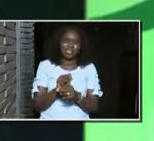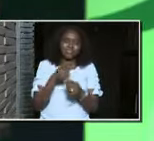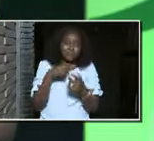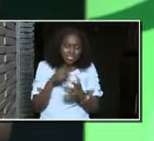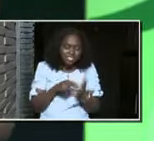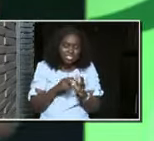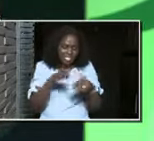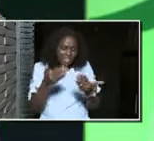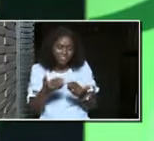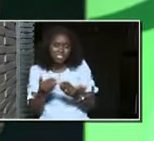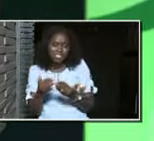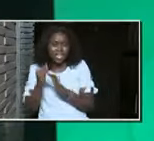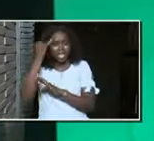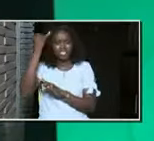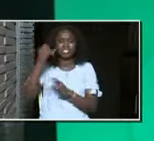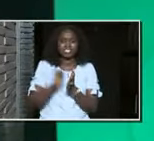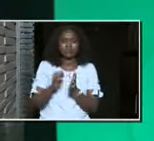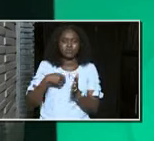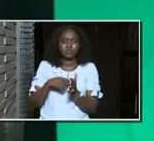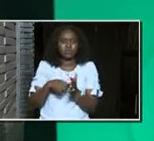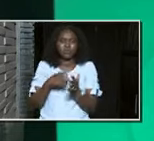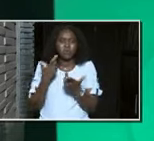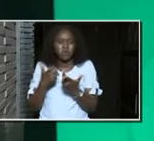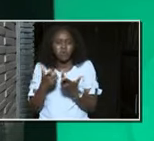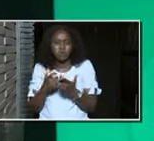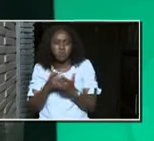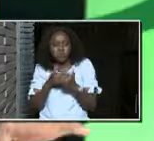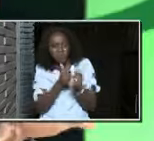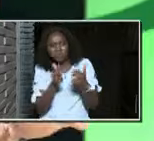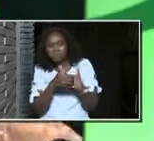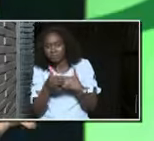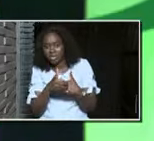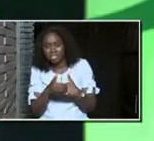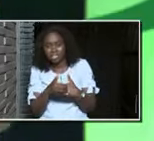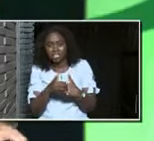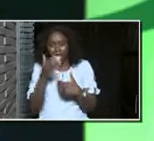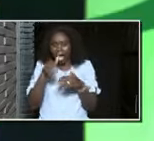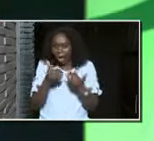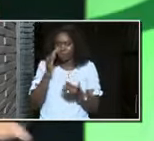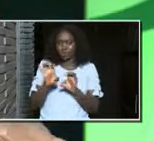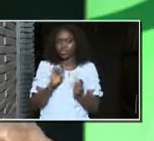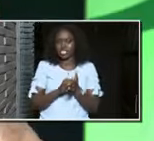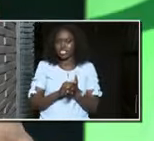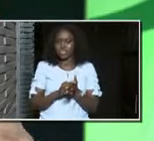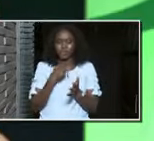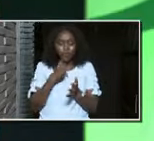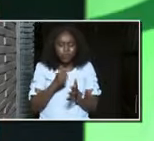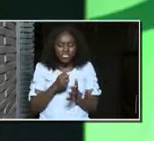how far will you bend over backward, you know, for people whose agenda is just to destroy the